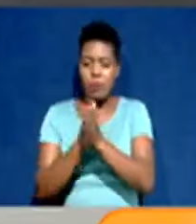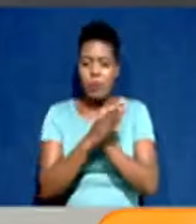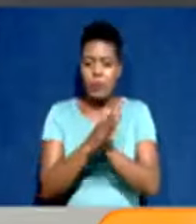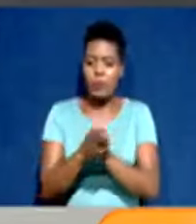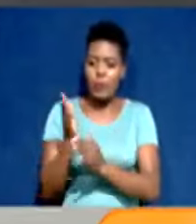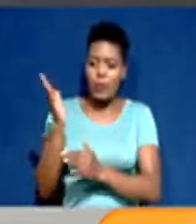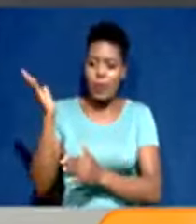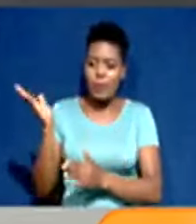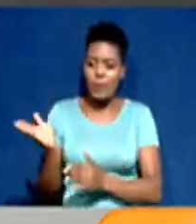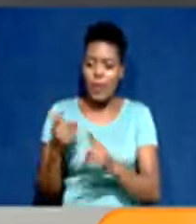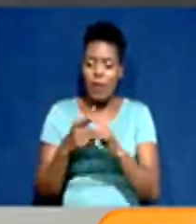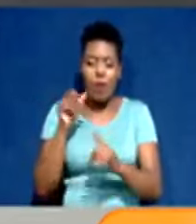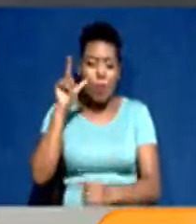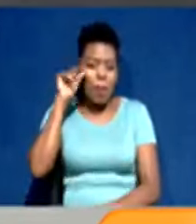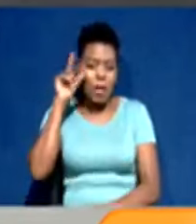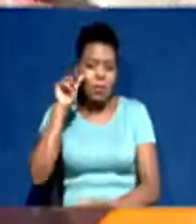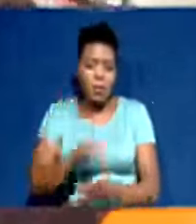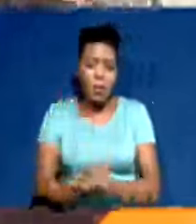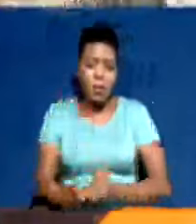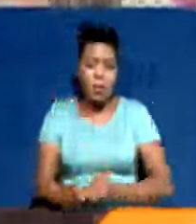more from Mombasa.